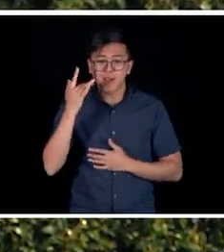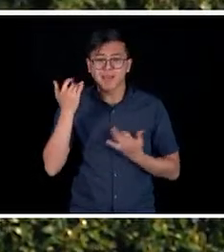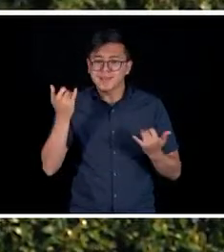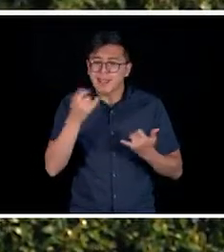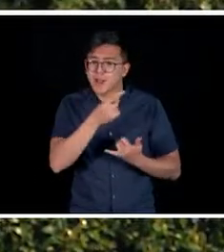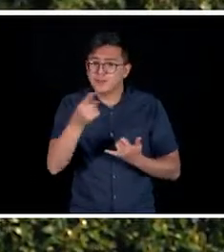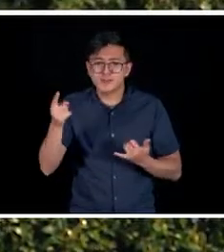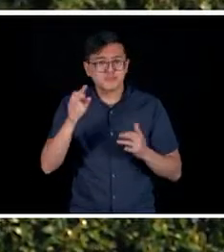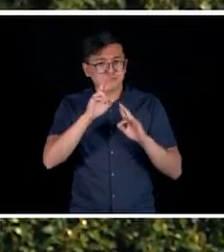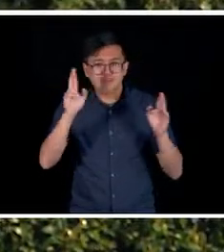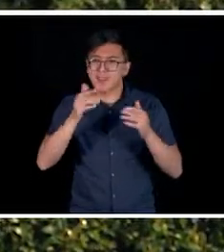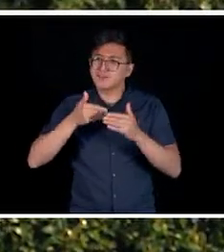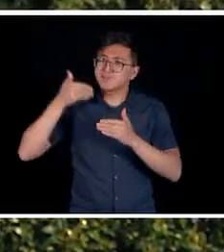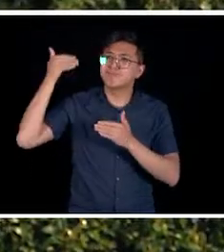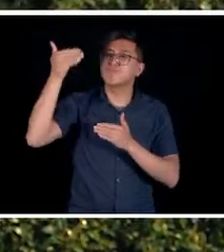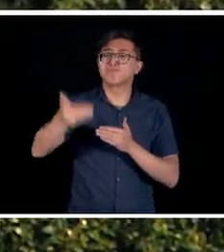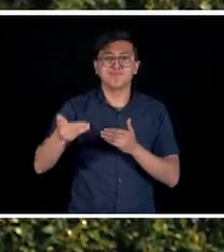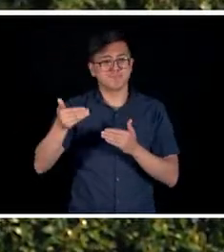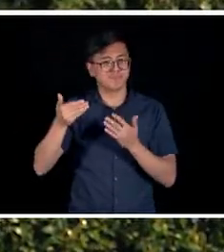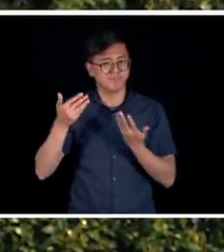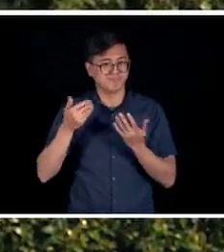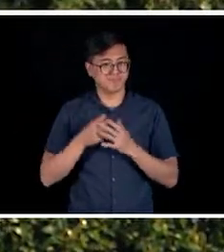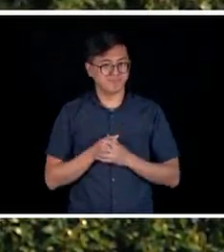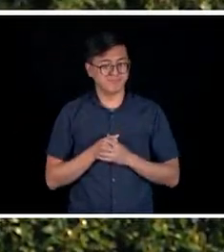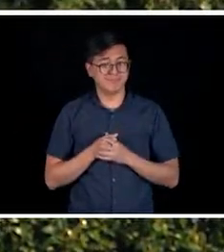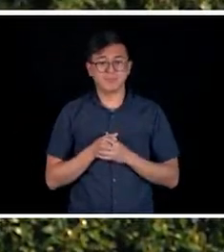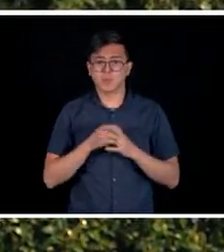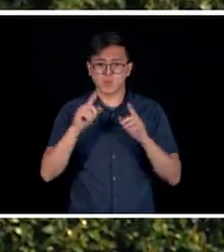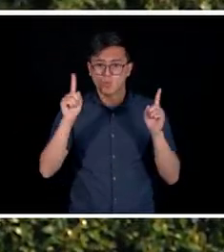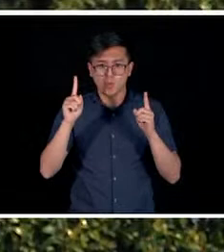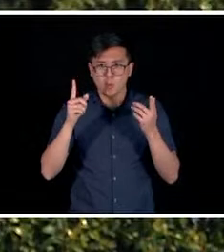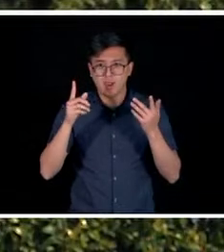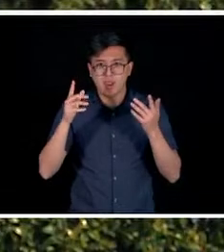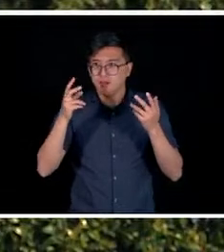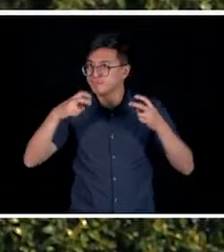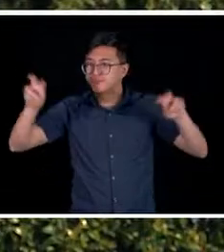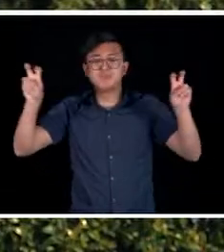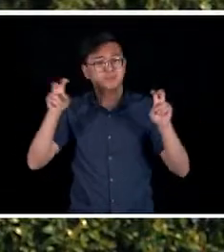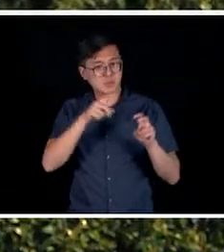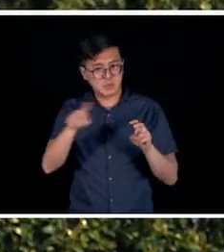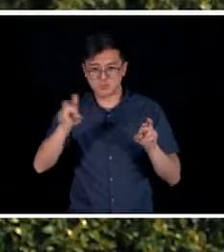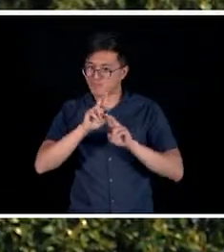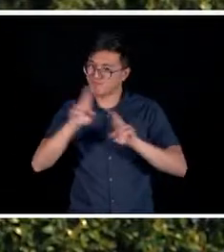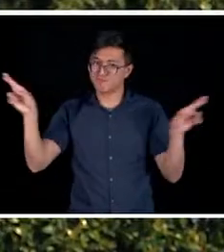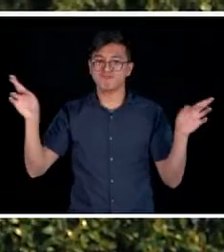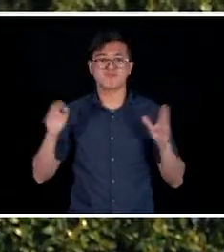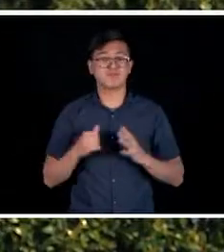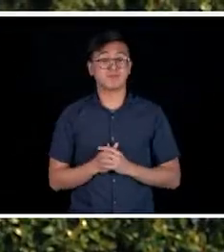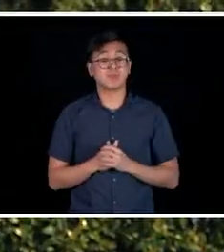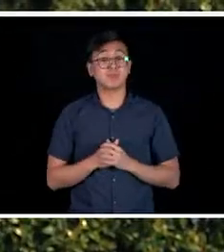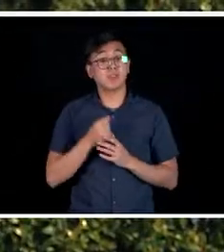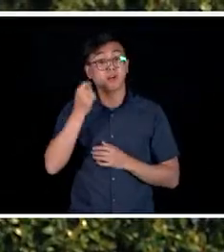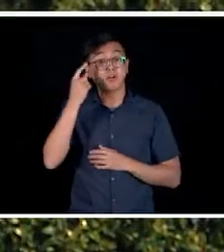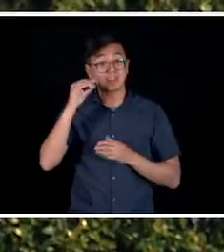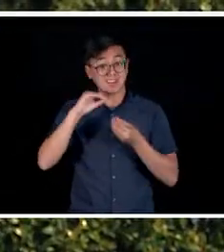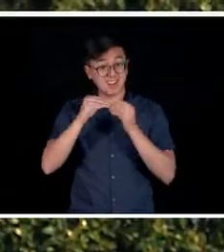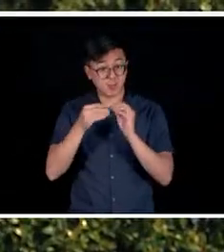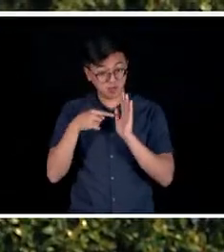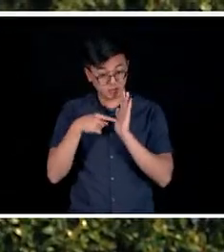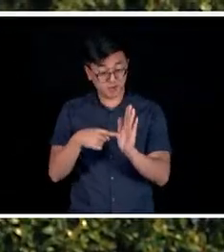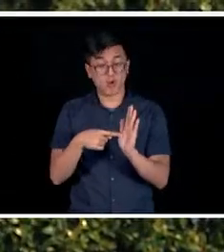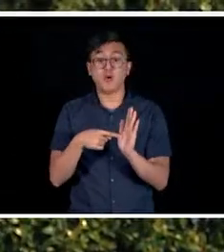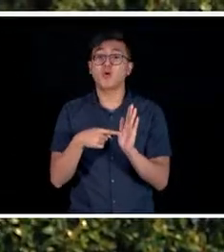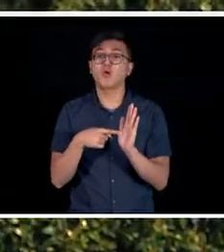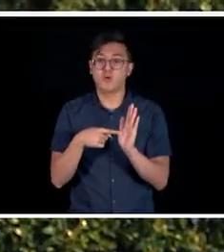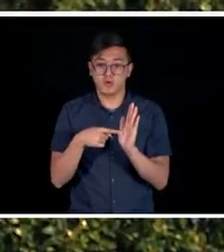prepared for your next step at the college or university of your choice. Data shows that you are actually